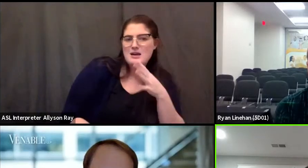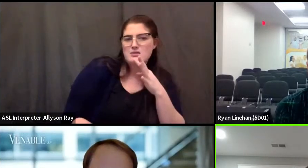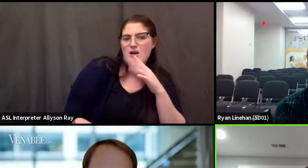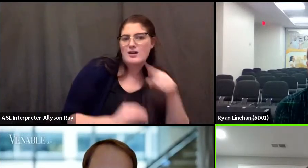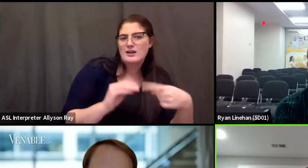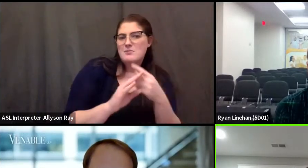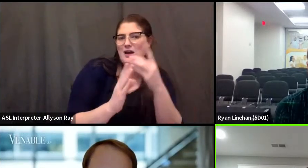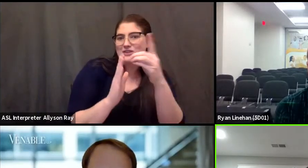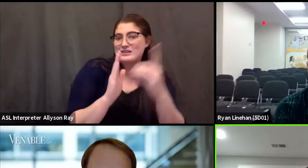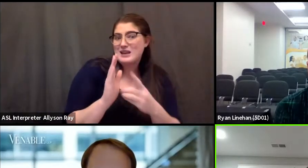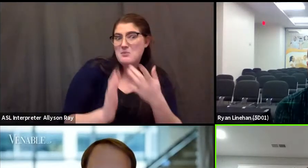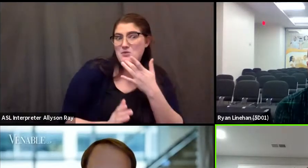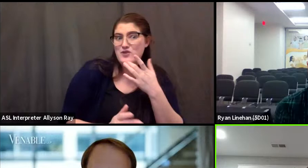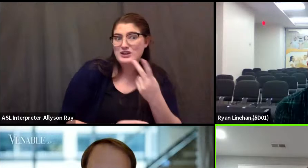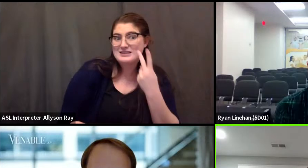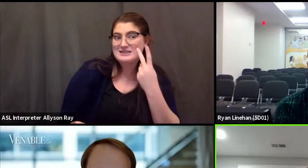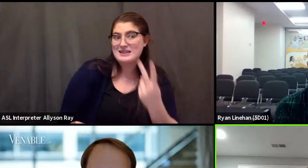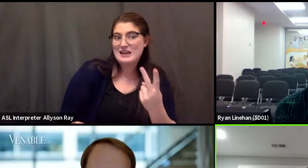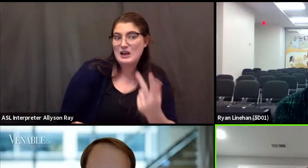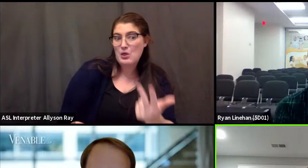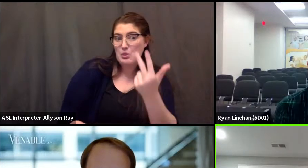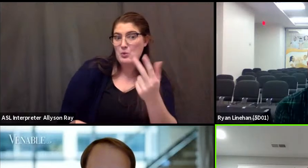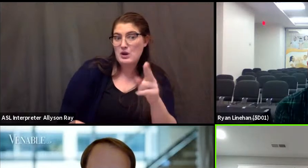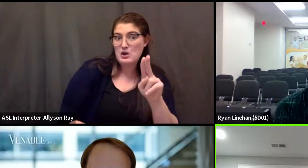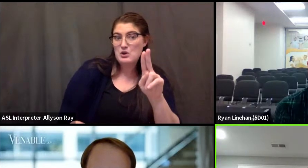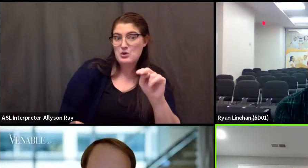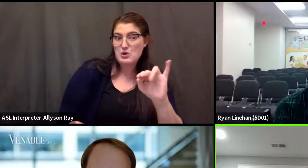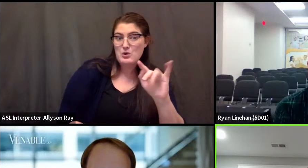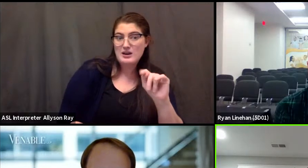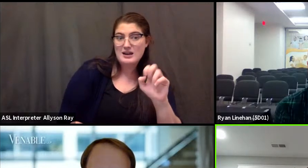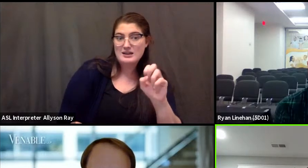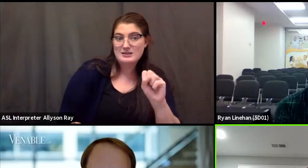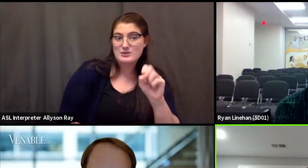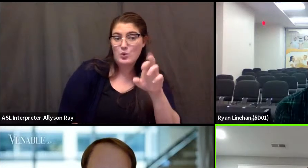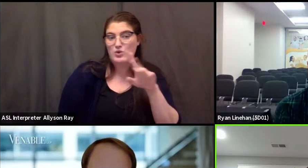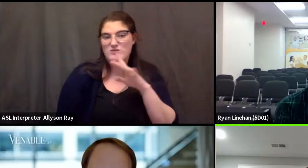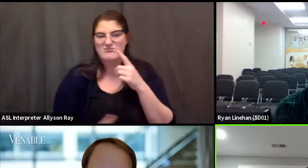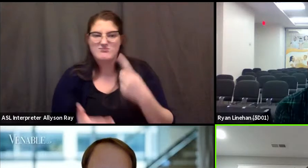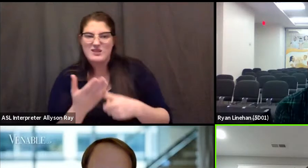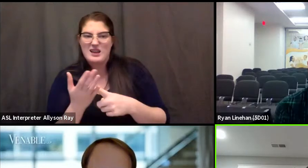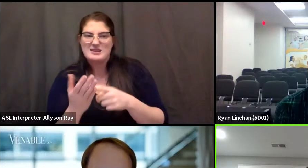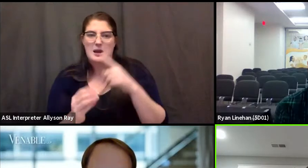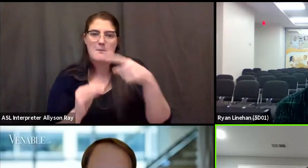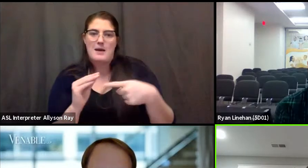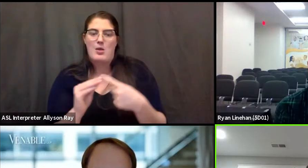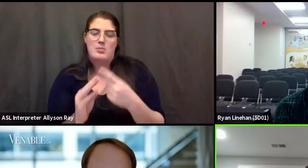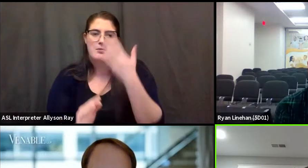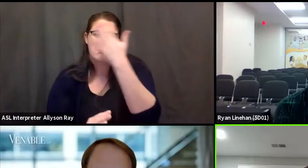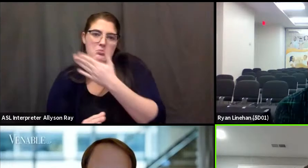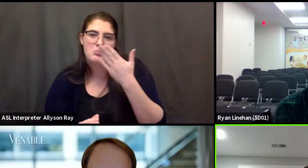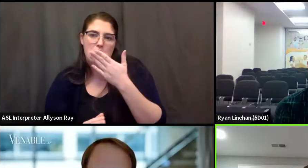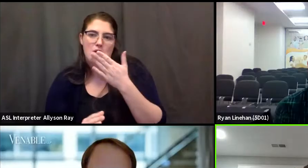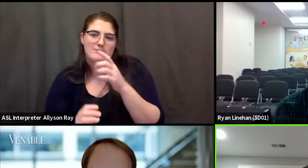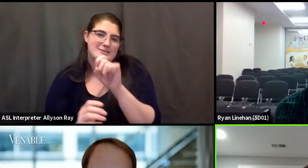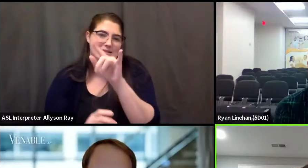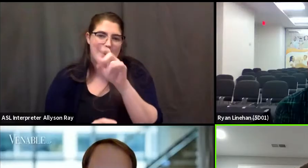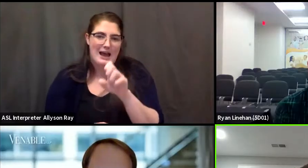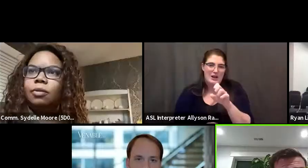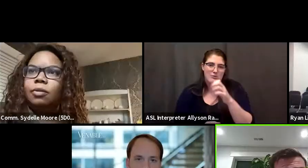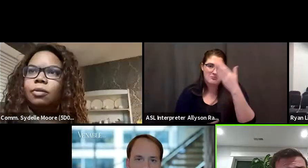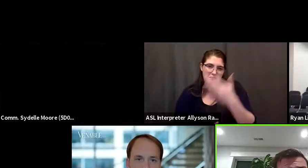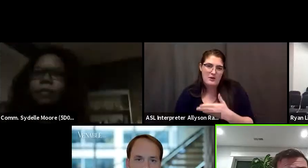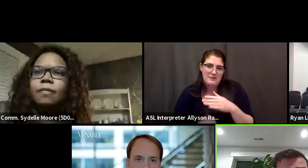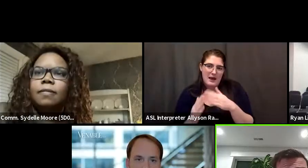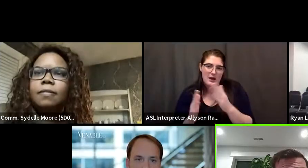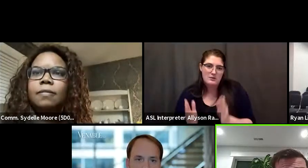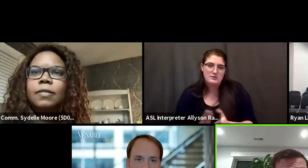to see 3 units, or is he talking just about the architectural aesthetics? The styling of the floor? Okay.